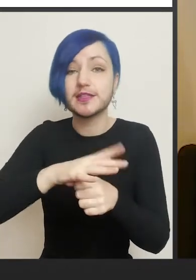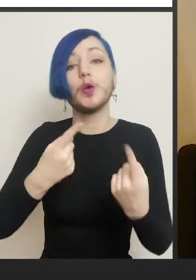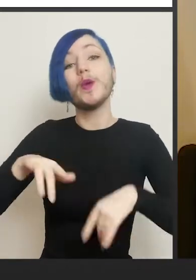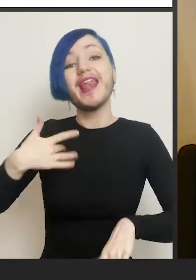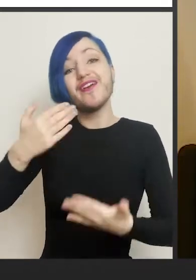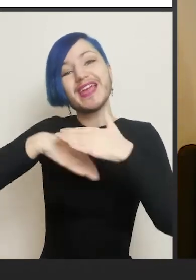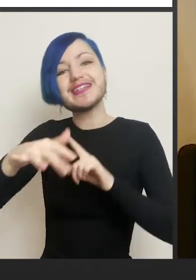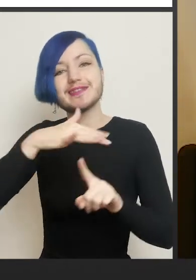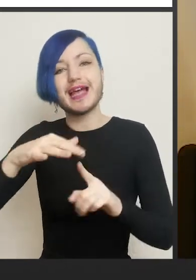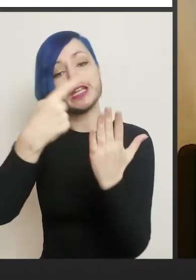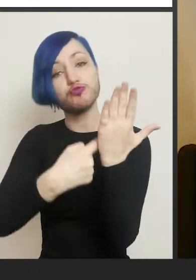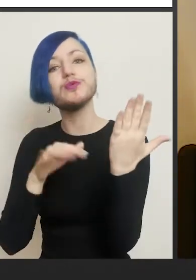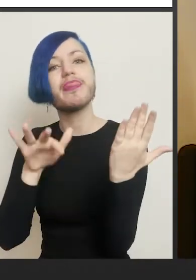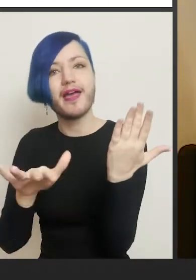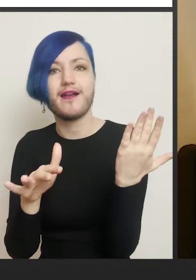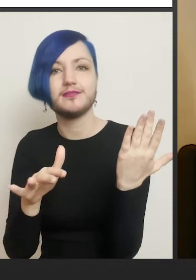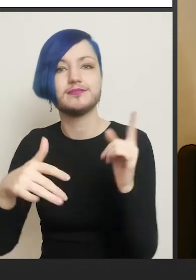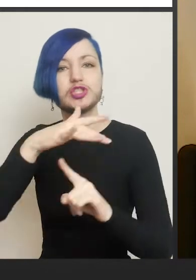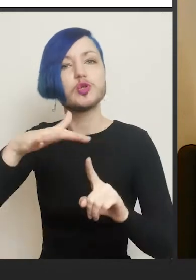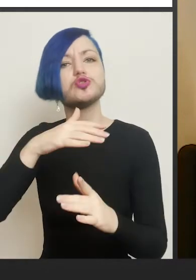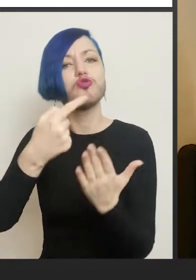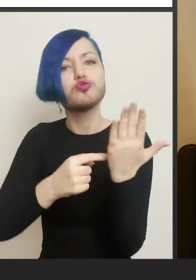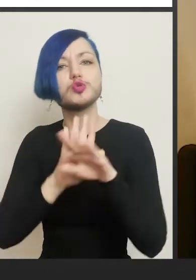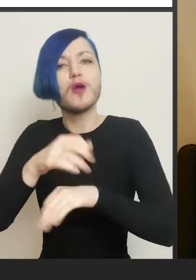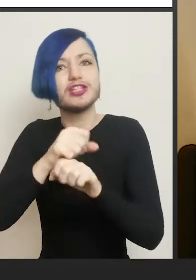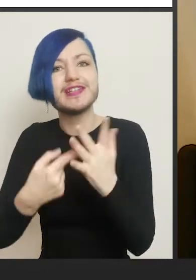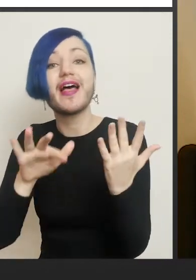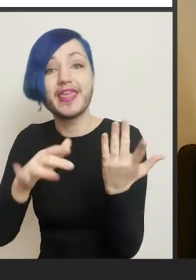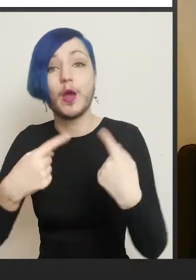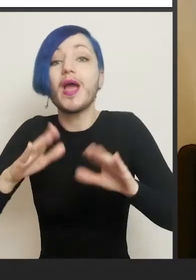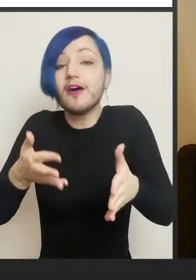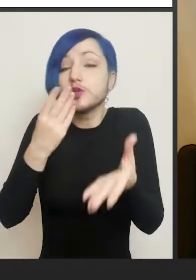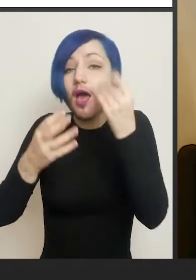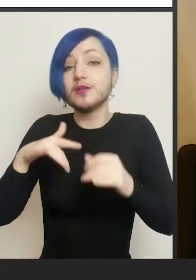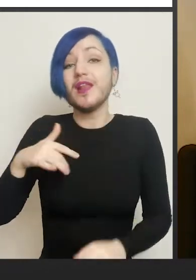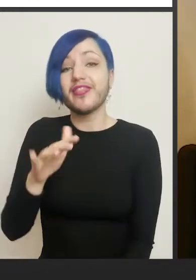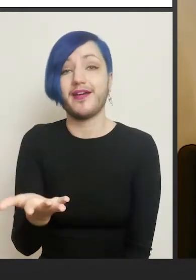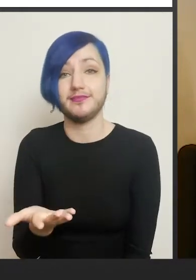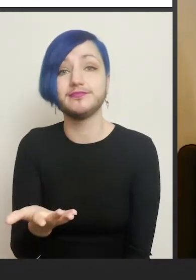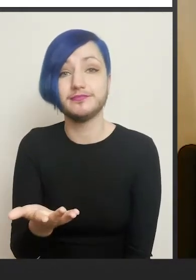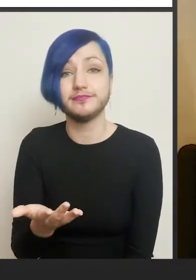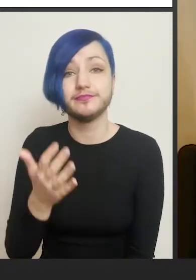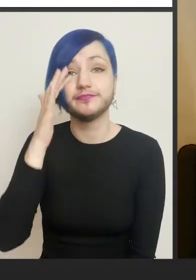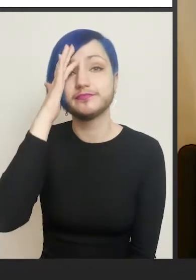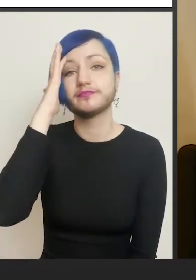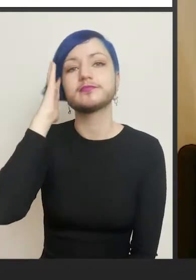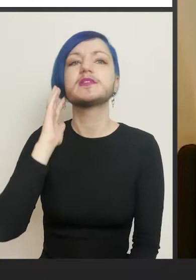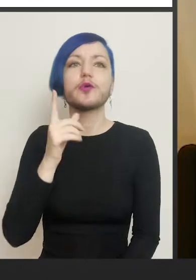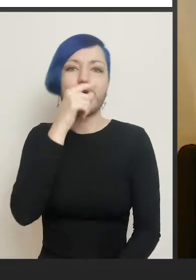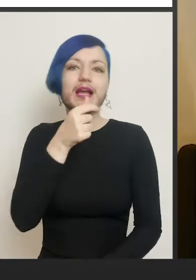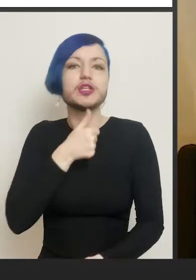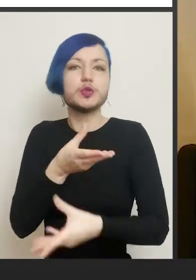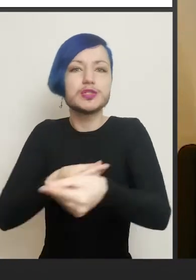the society where these rules exist, right? And we have to learn to live in it. If I may use